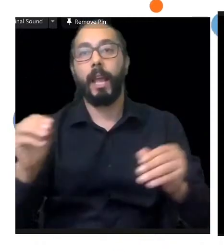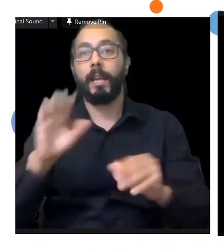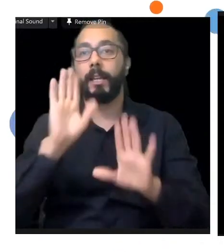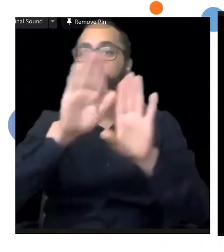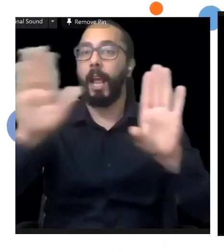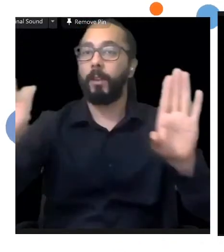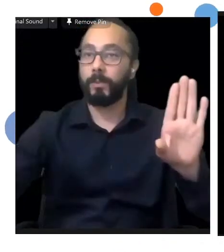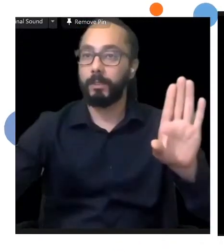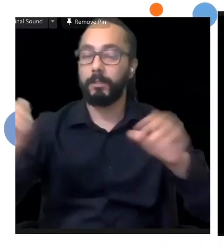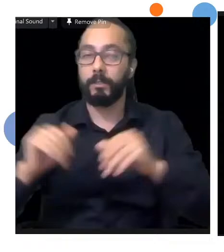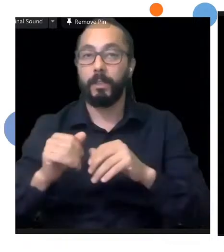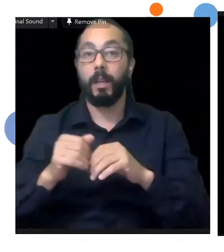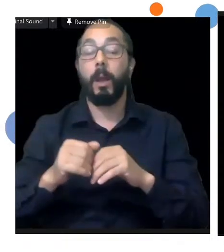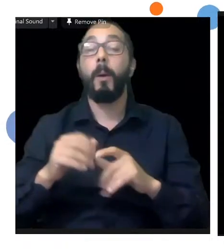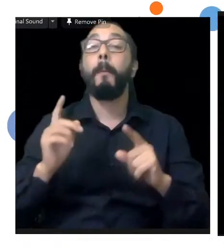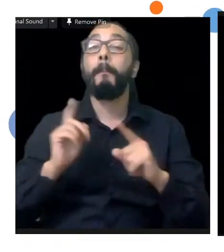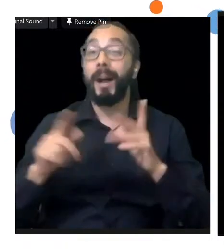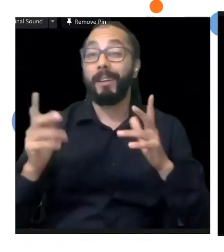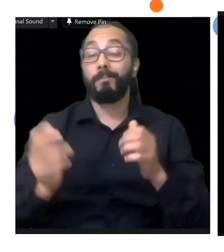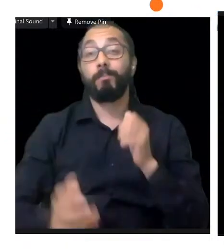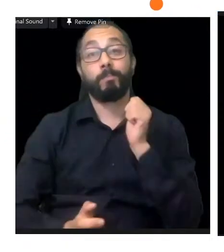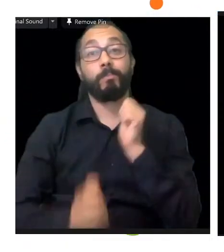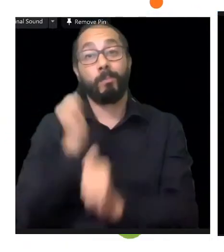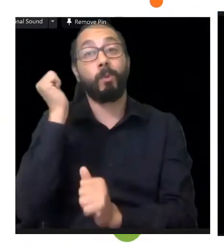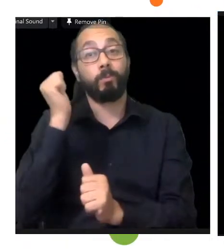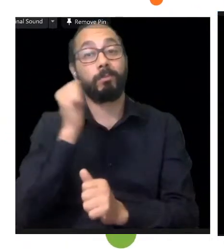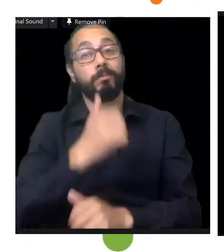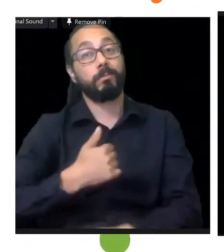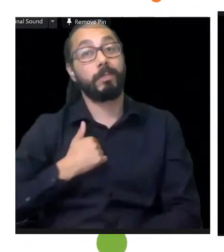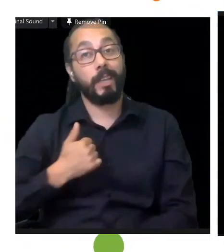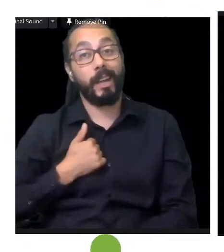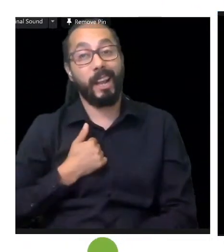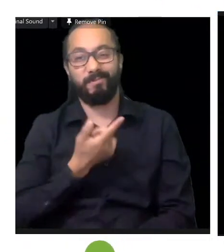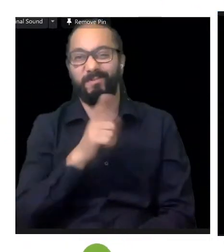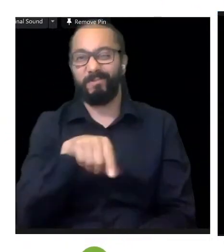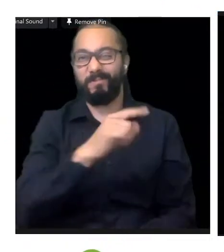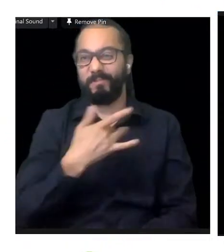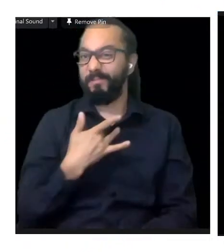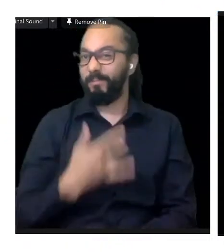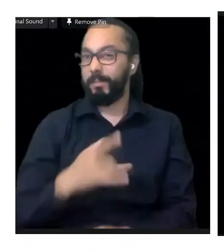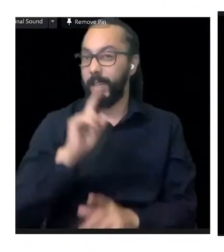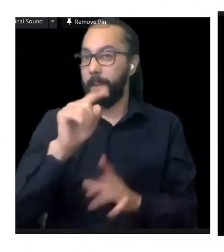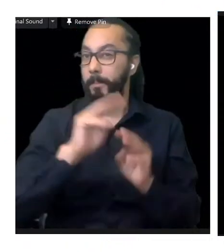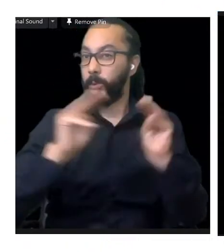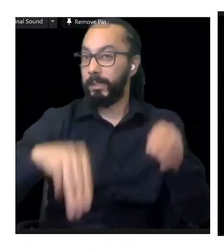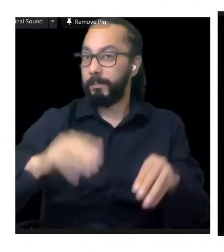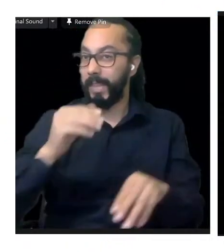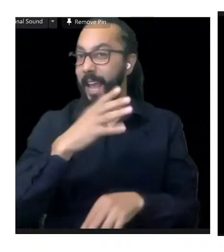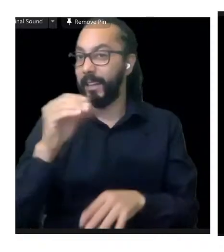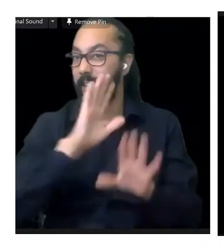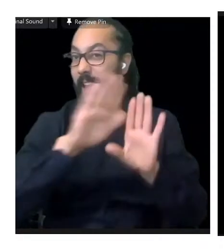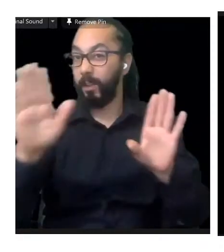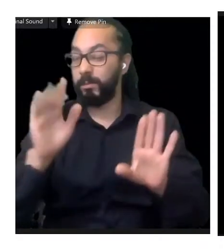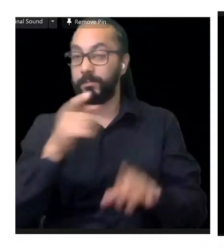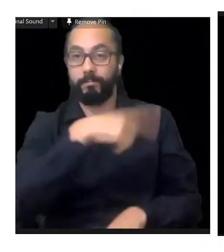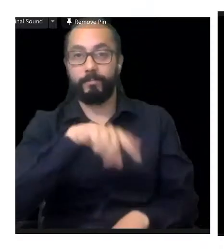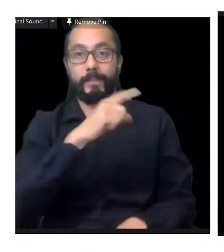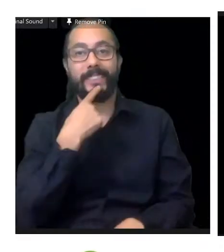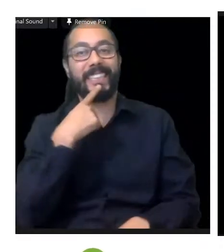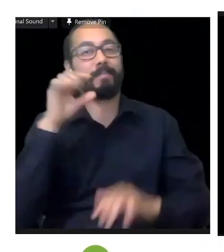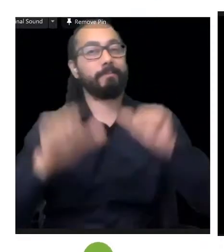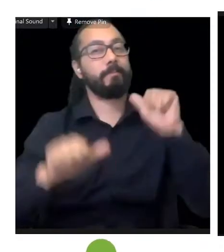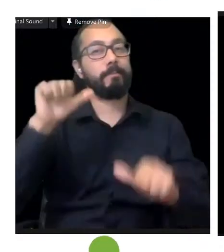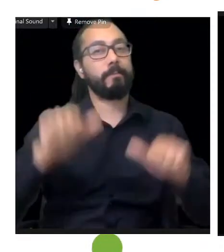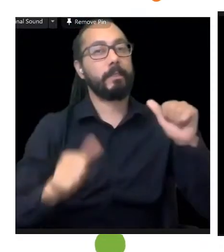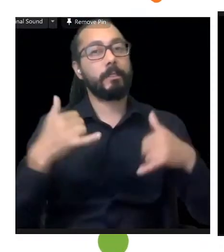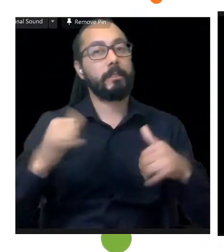a significant proportion of Canadians who go to museums and galleries report being unsure, and either masks or physical